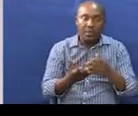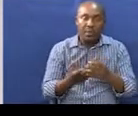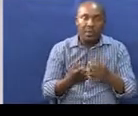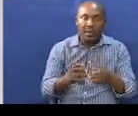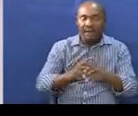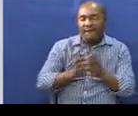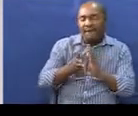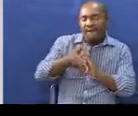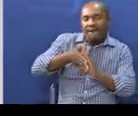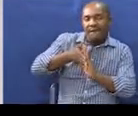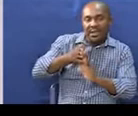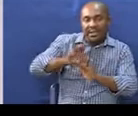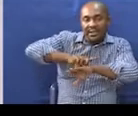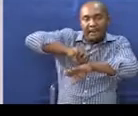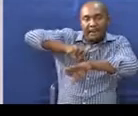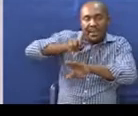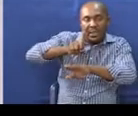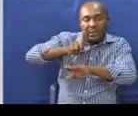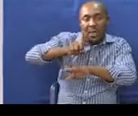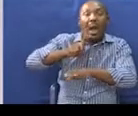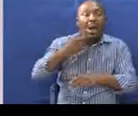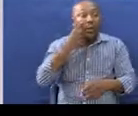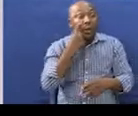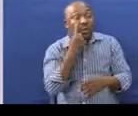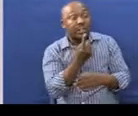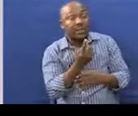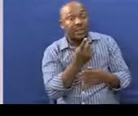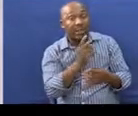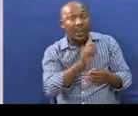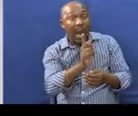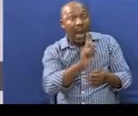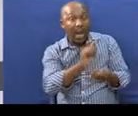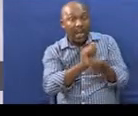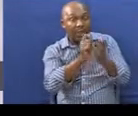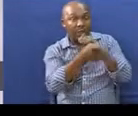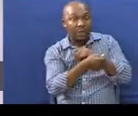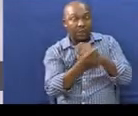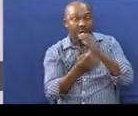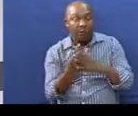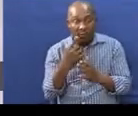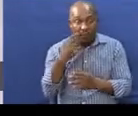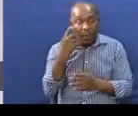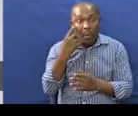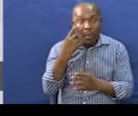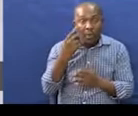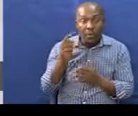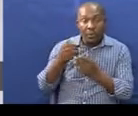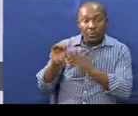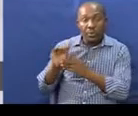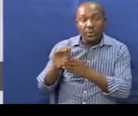the color changes. The color will change from blue to green to yellow,